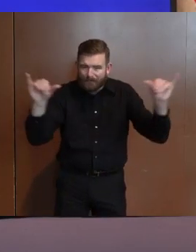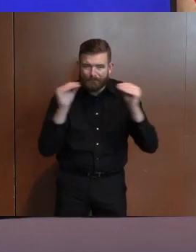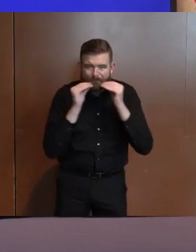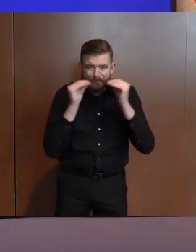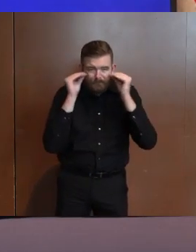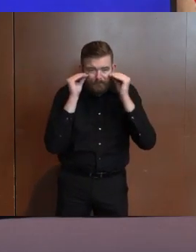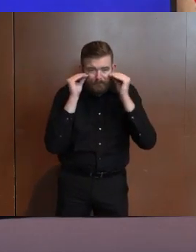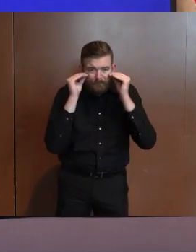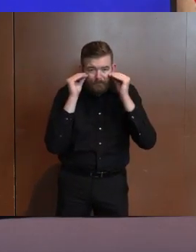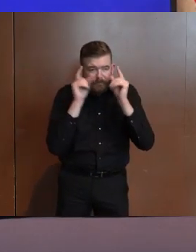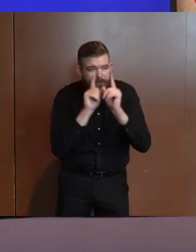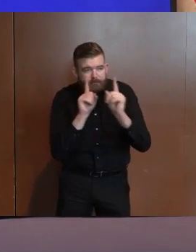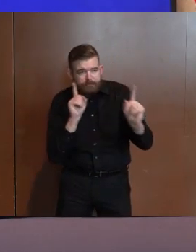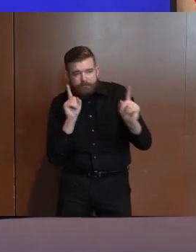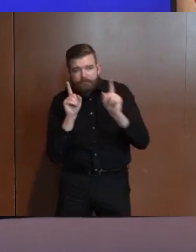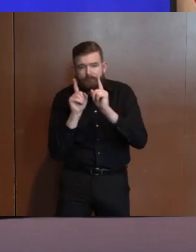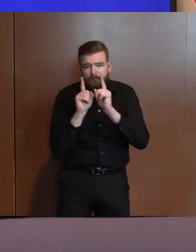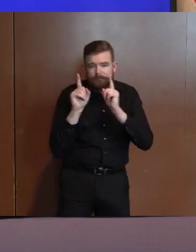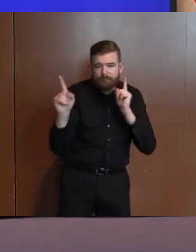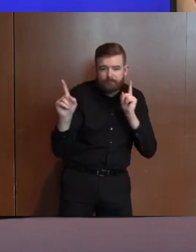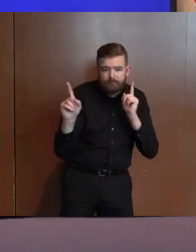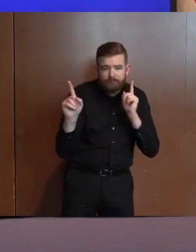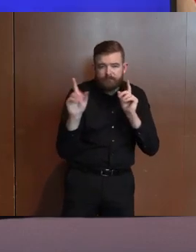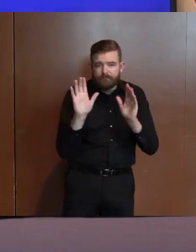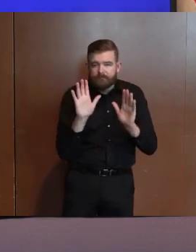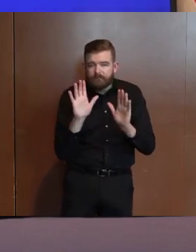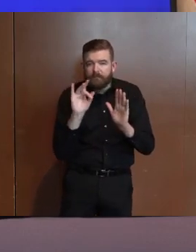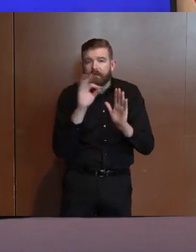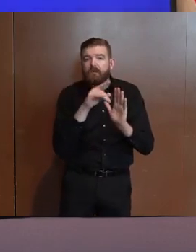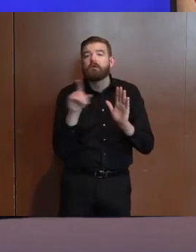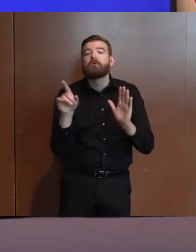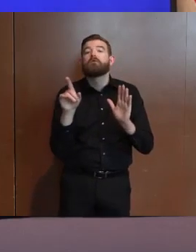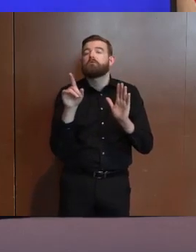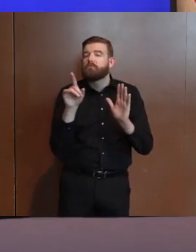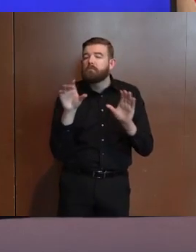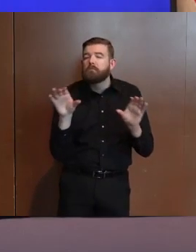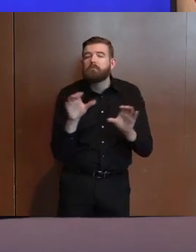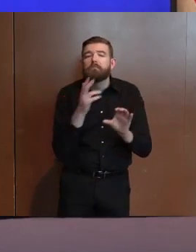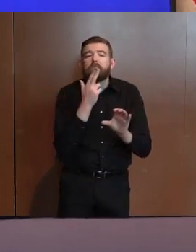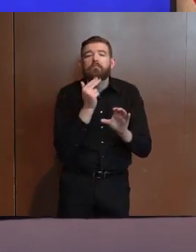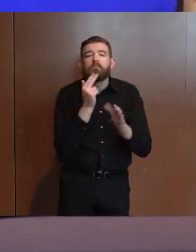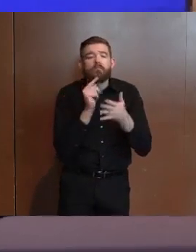distance, do the little things as well as the big things, and if we do that, we will win. Thank you.